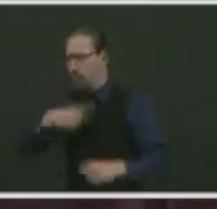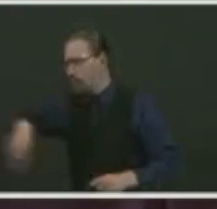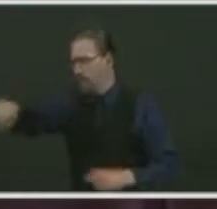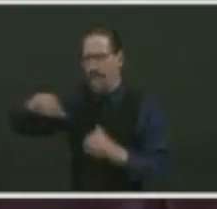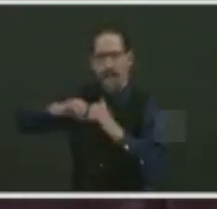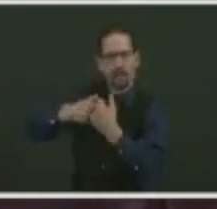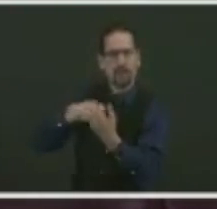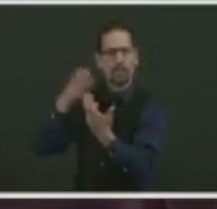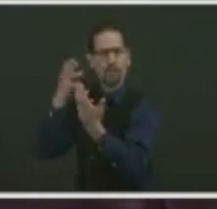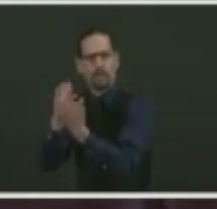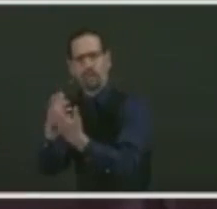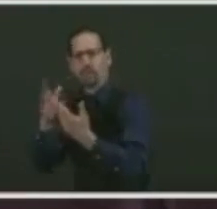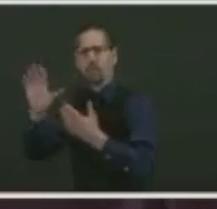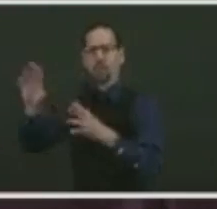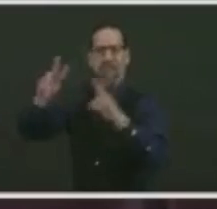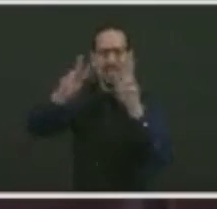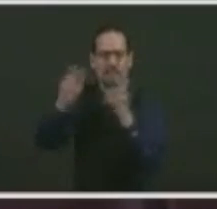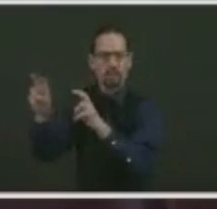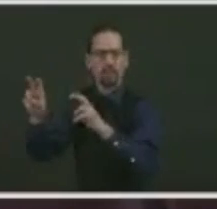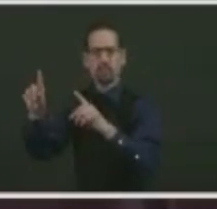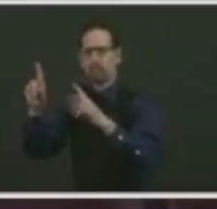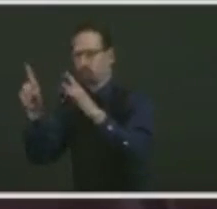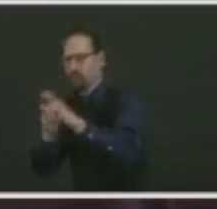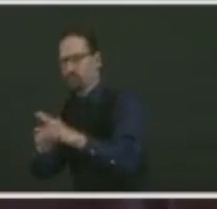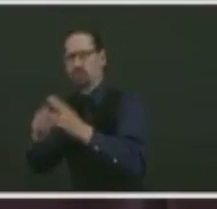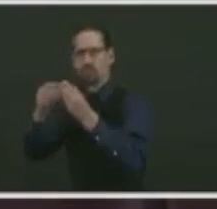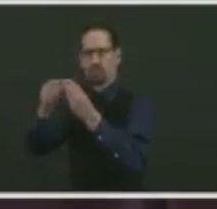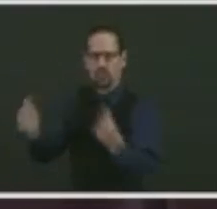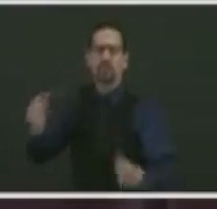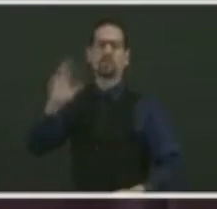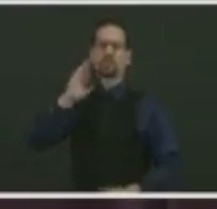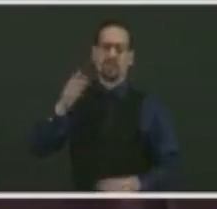so that we can make sure that not everyone who's